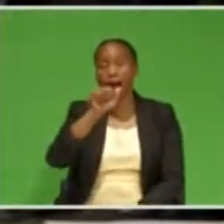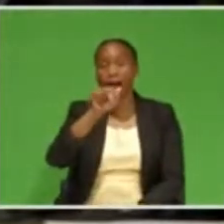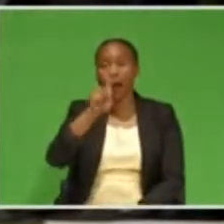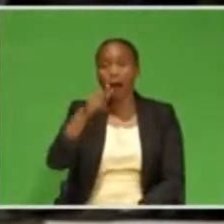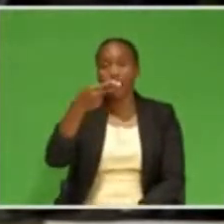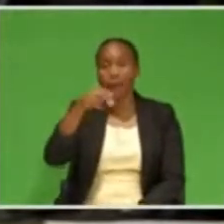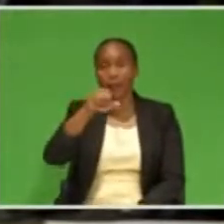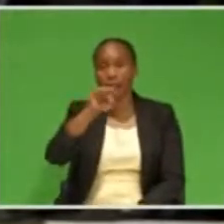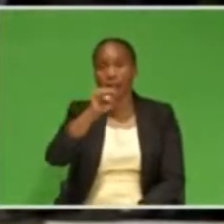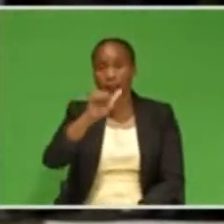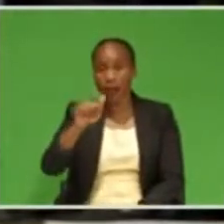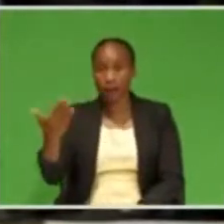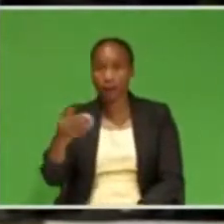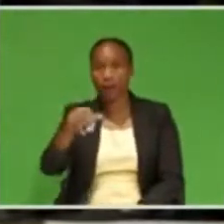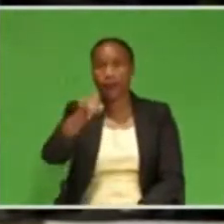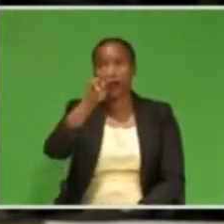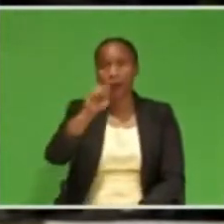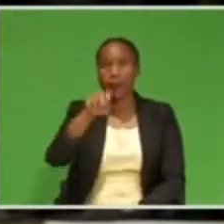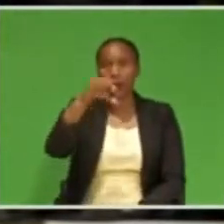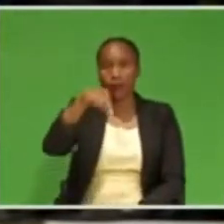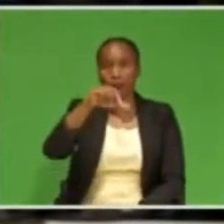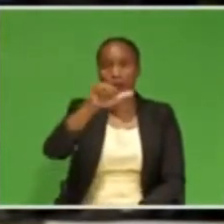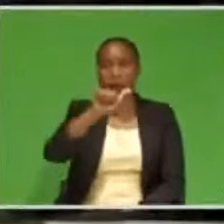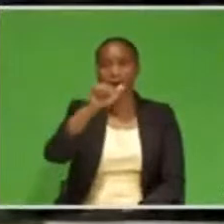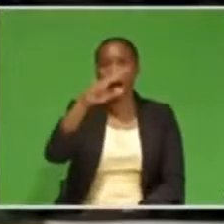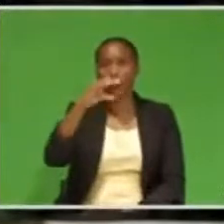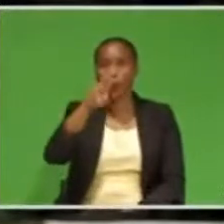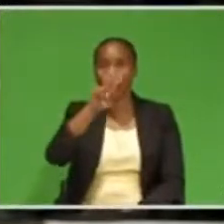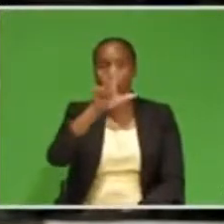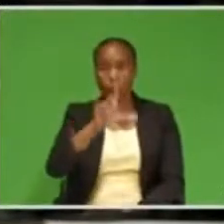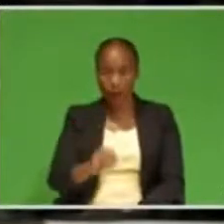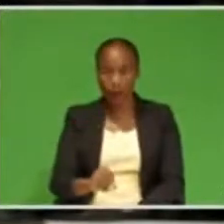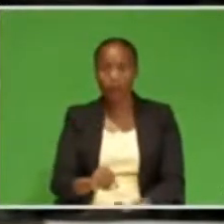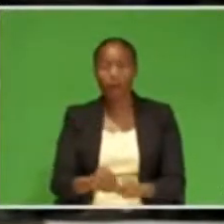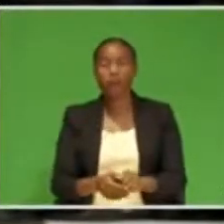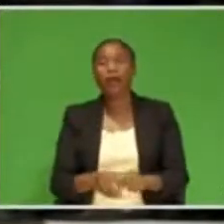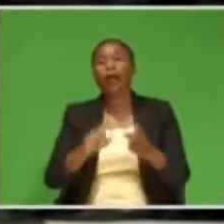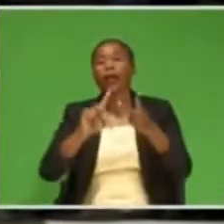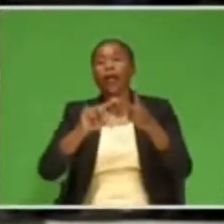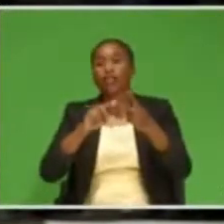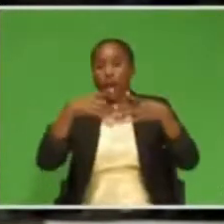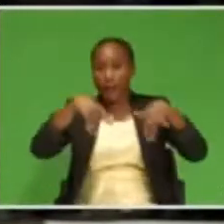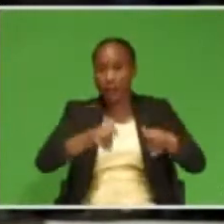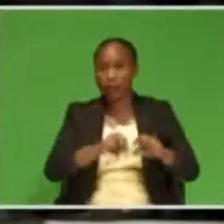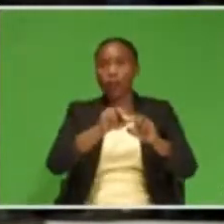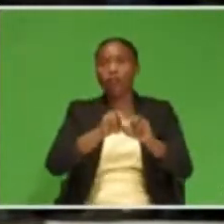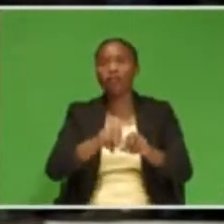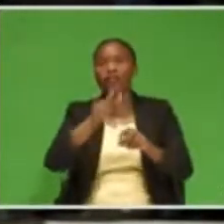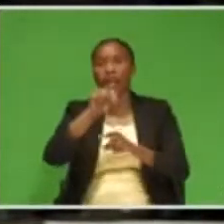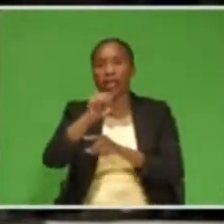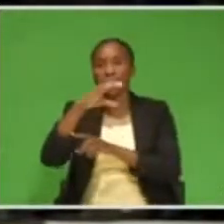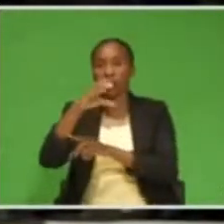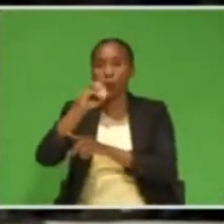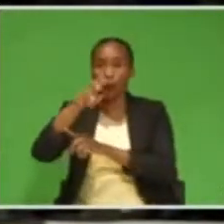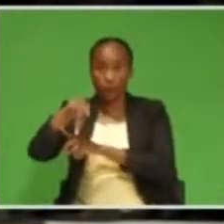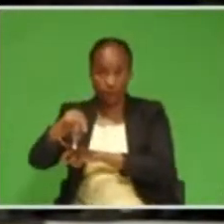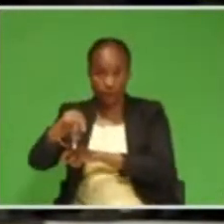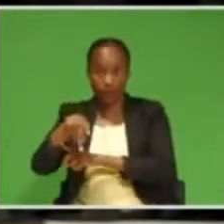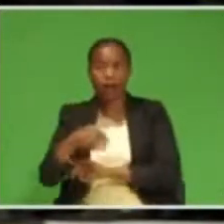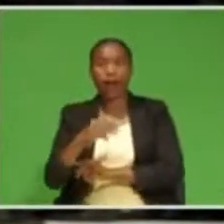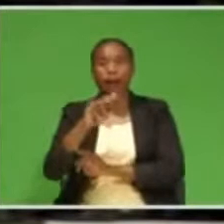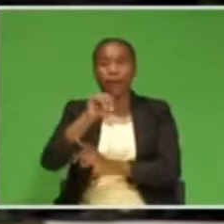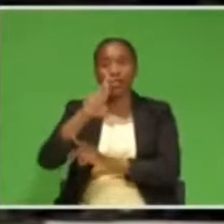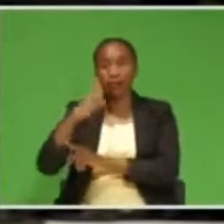Chairperson of the National Council of Provinces, Mr. Amos